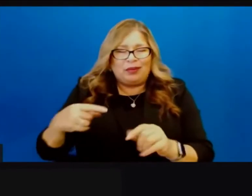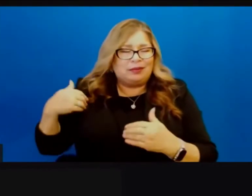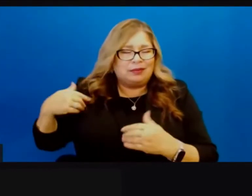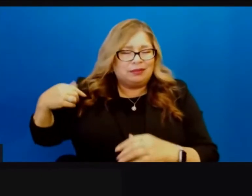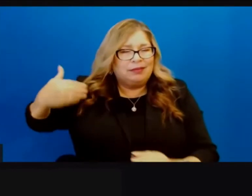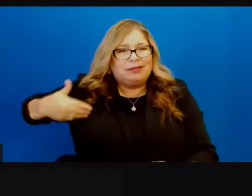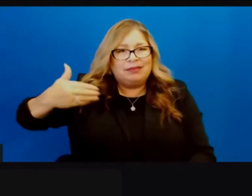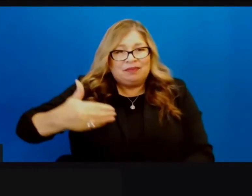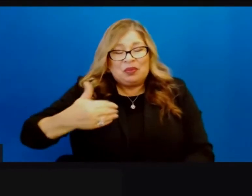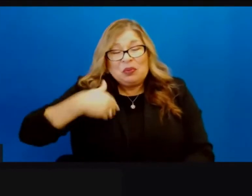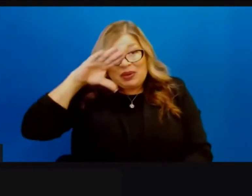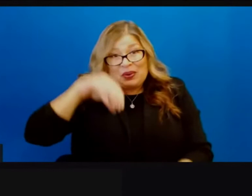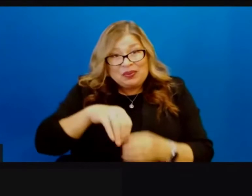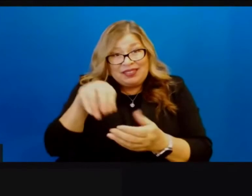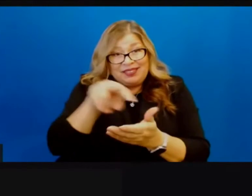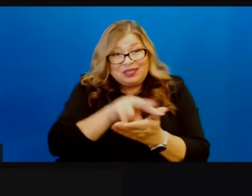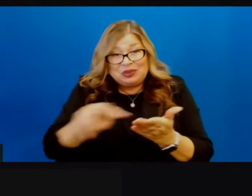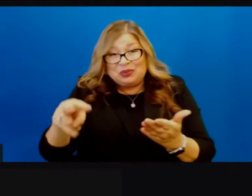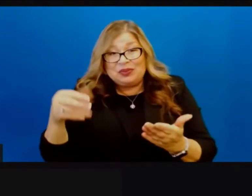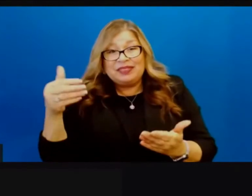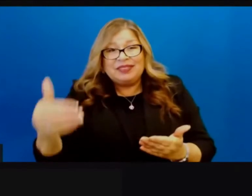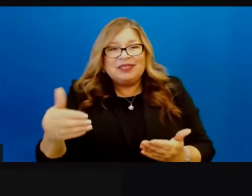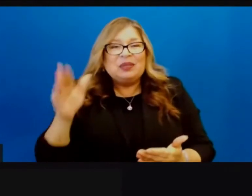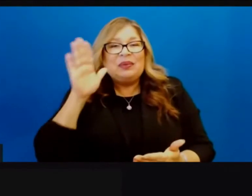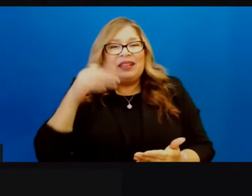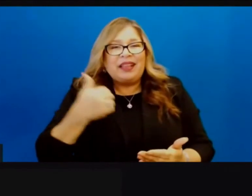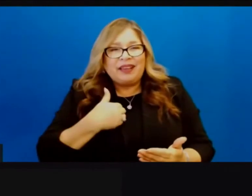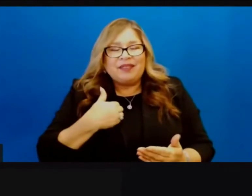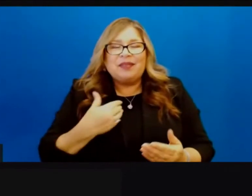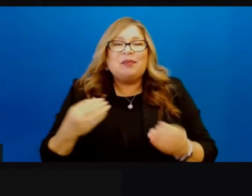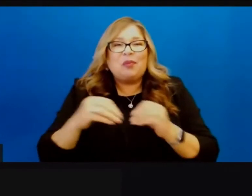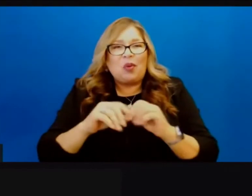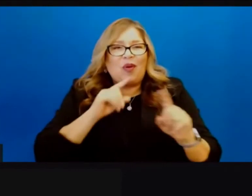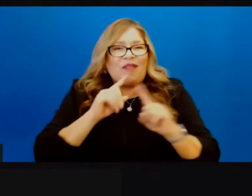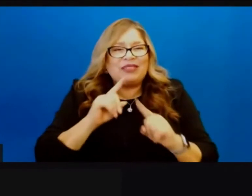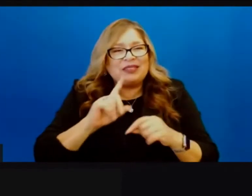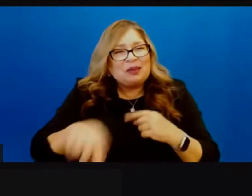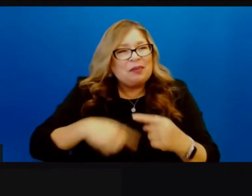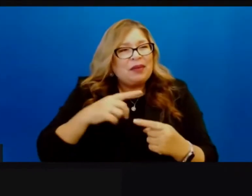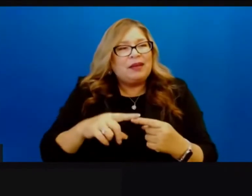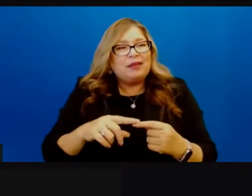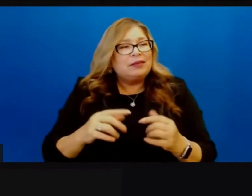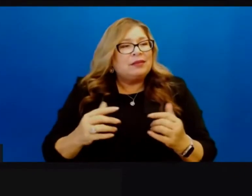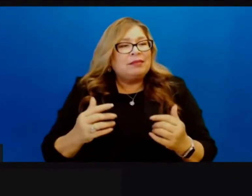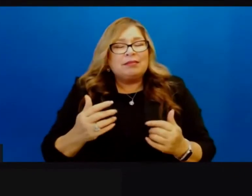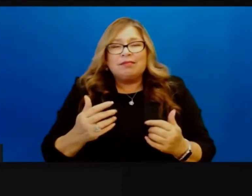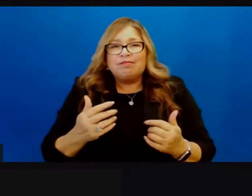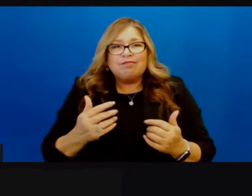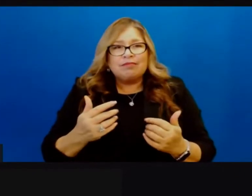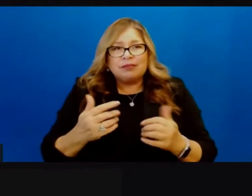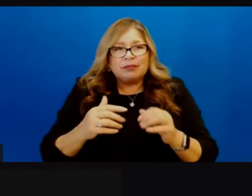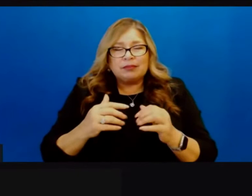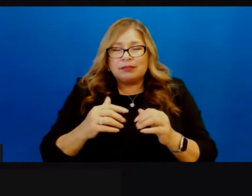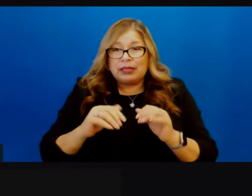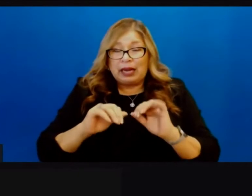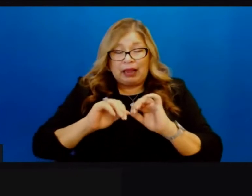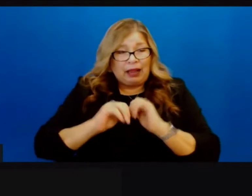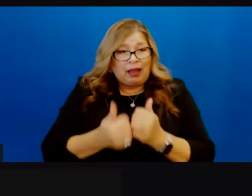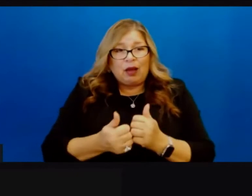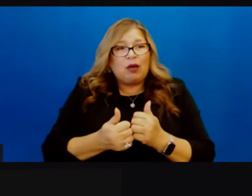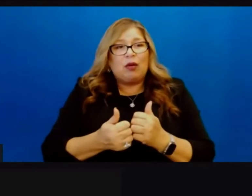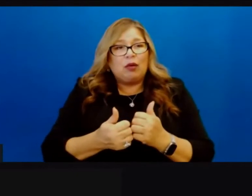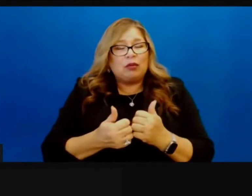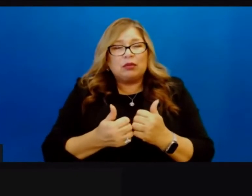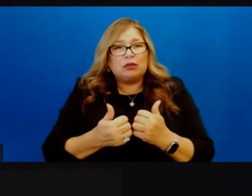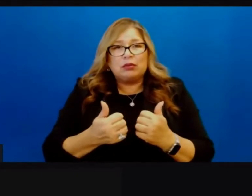2 short weeks from now, we'll be having the conversation about how sort of both settings are in the same place.